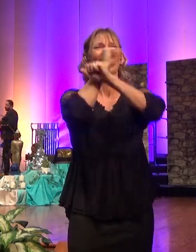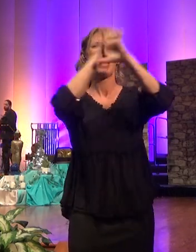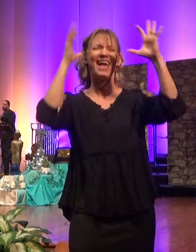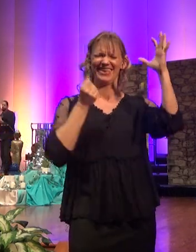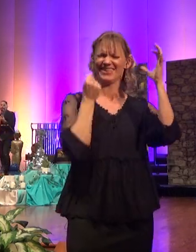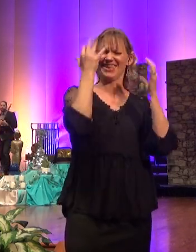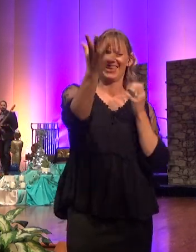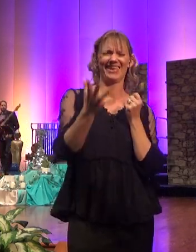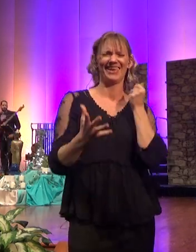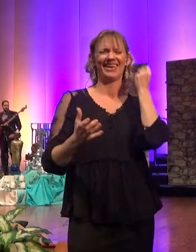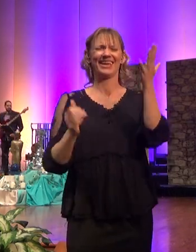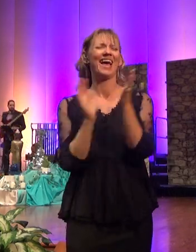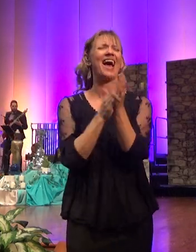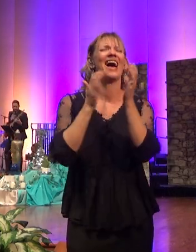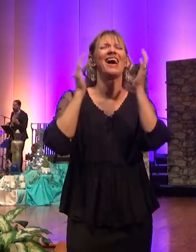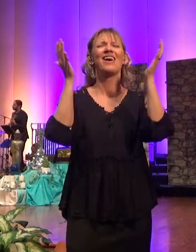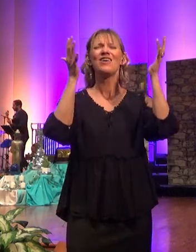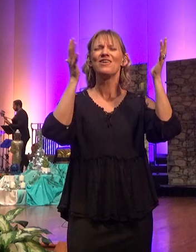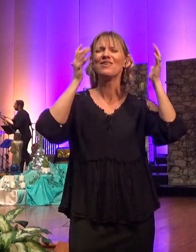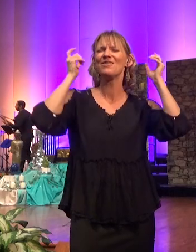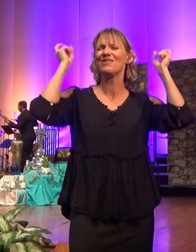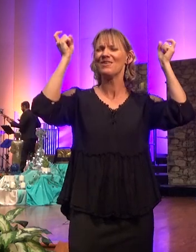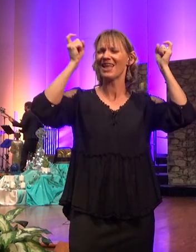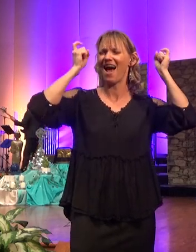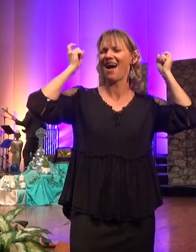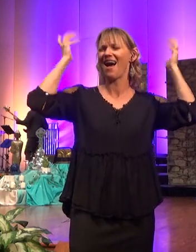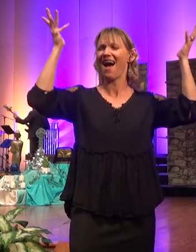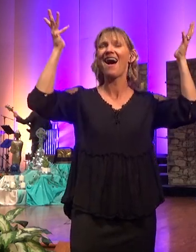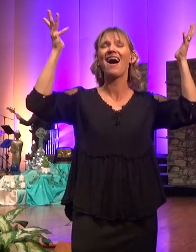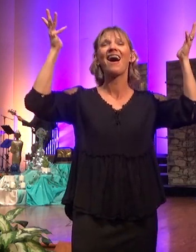sing hallelujah,